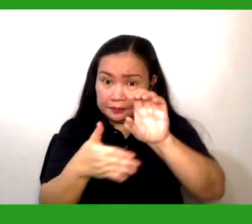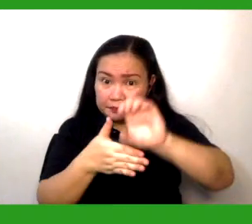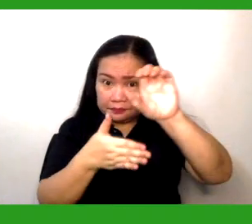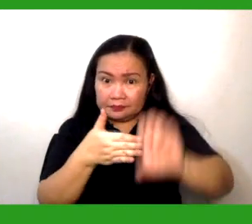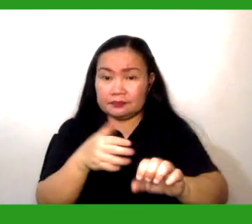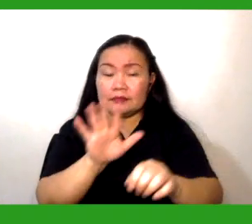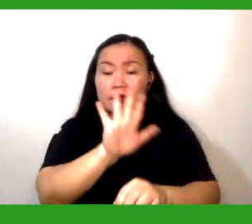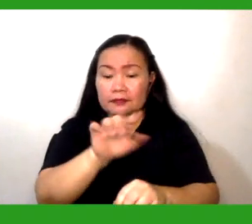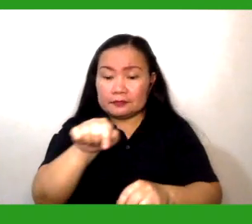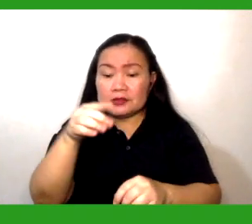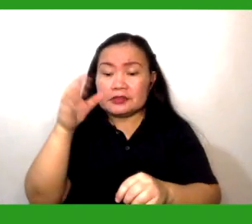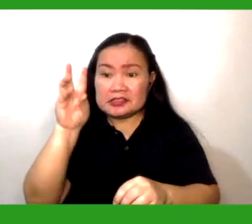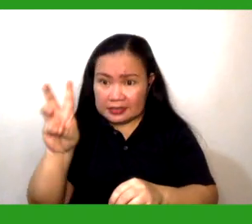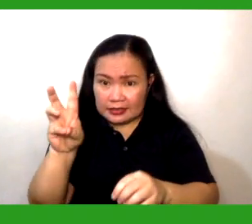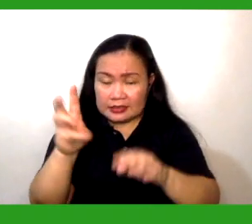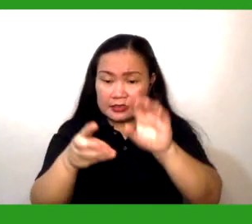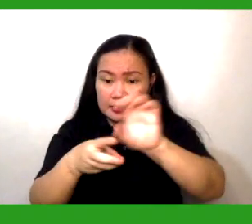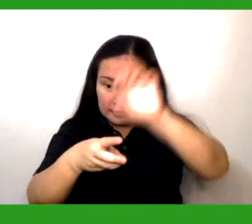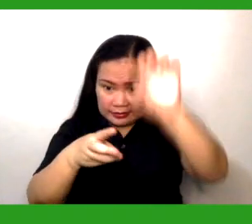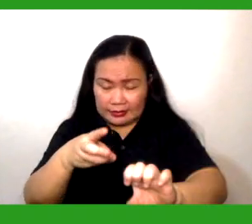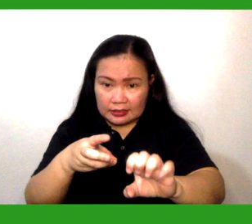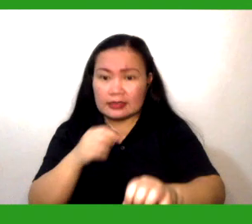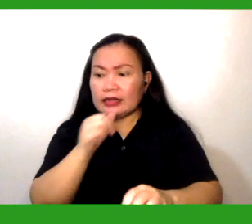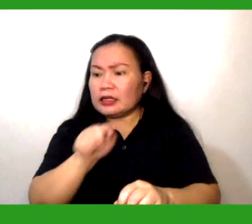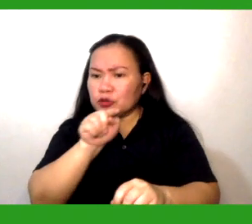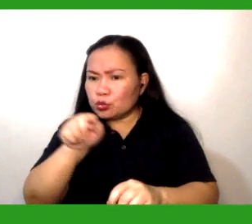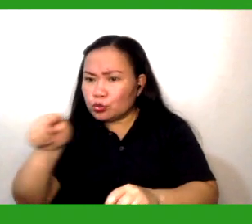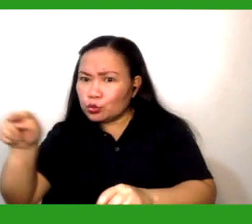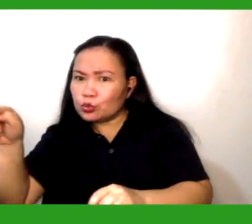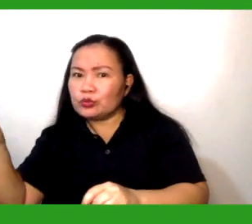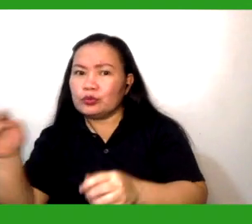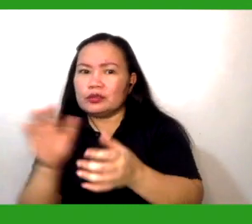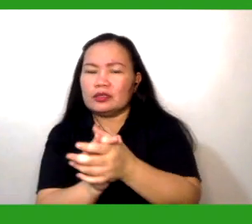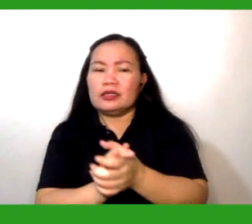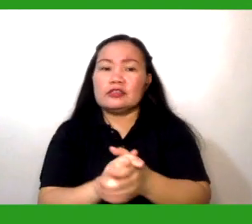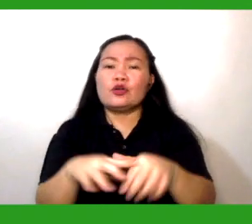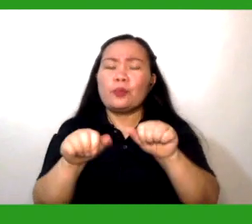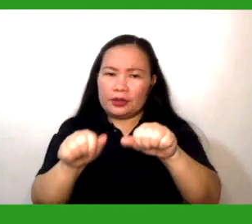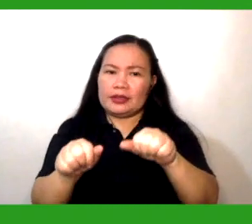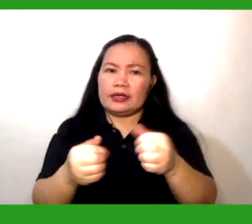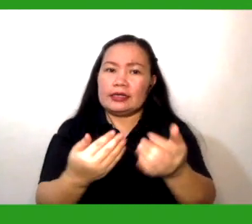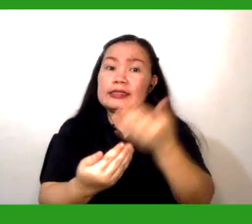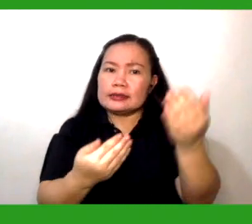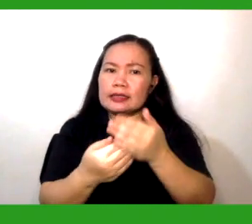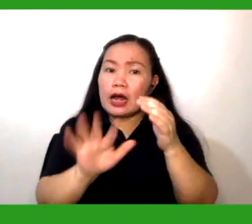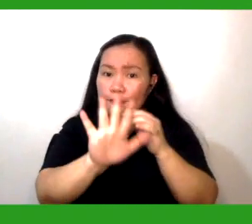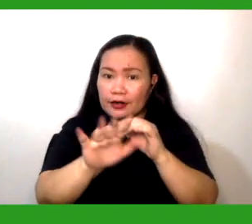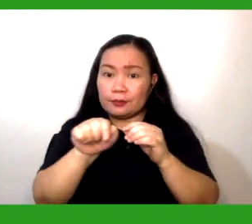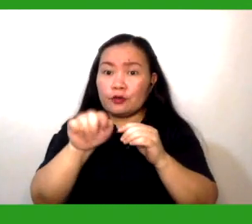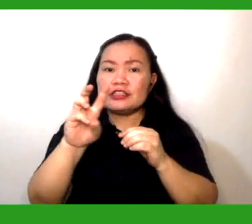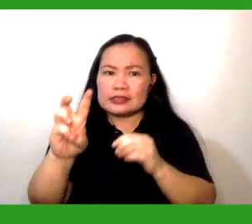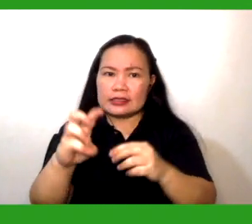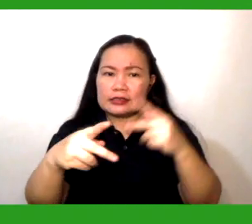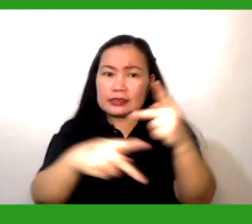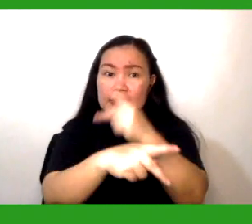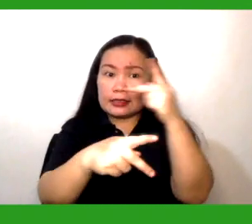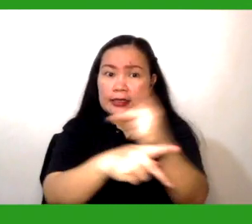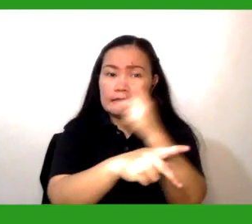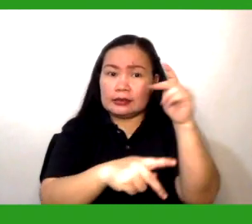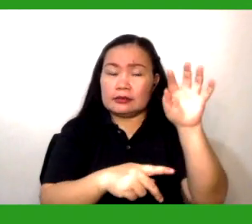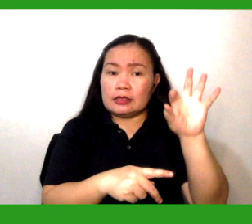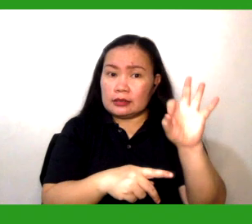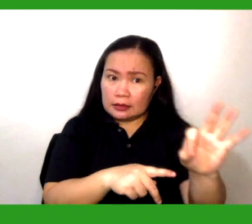this is terminating naman, meron siyang exact value. So, 5.6, pwede mo siyang i-divide.